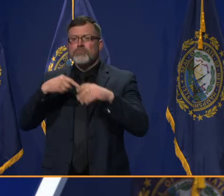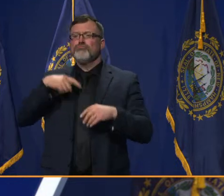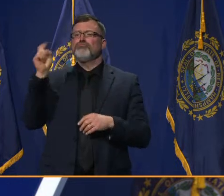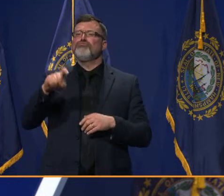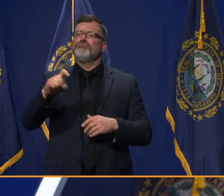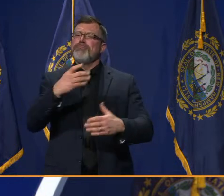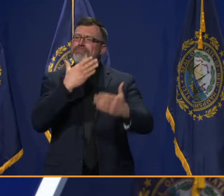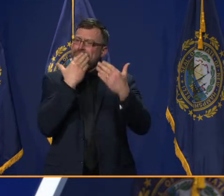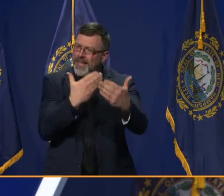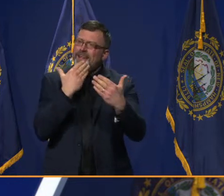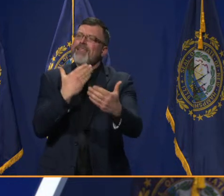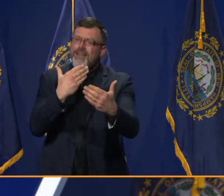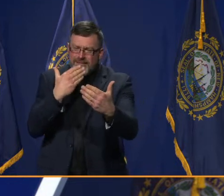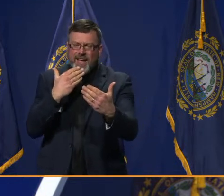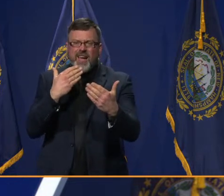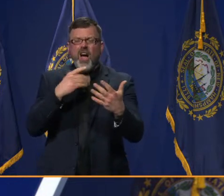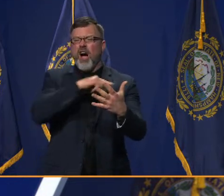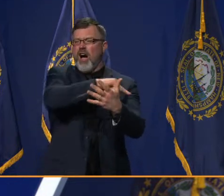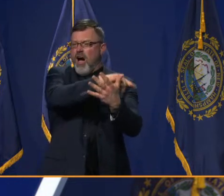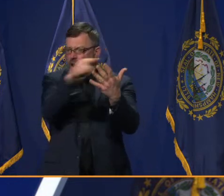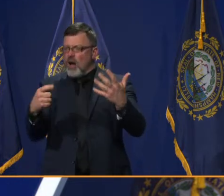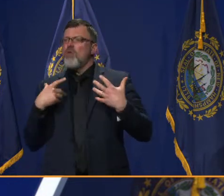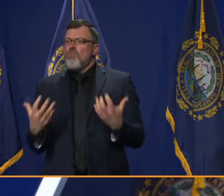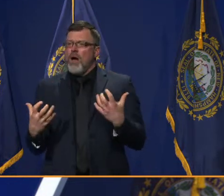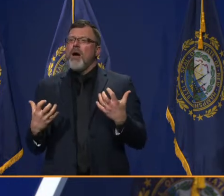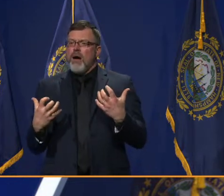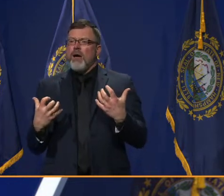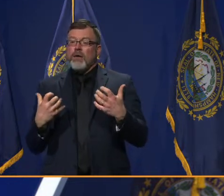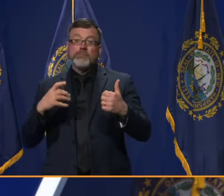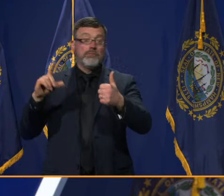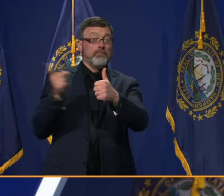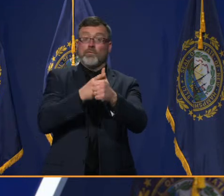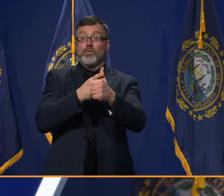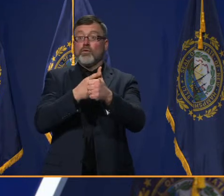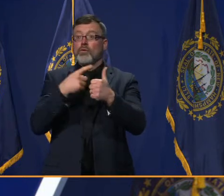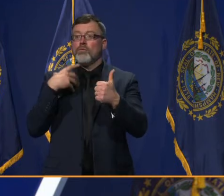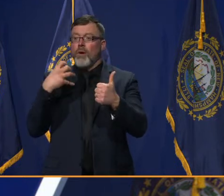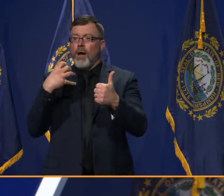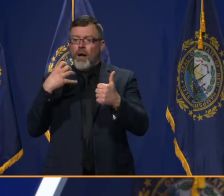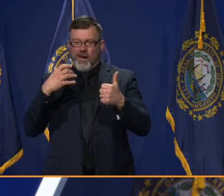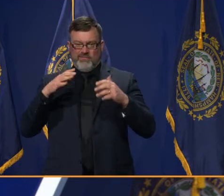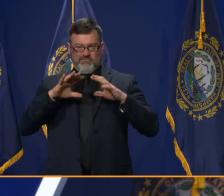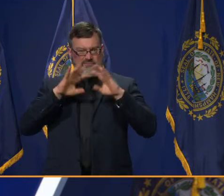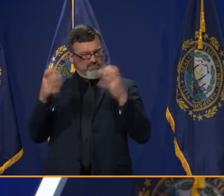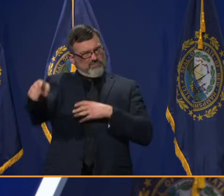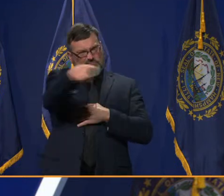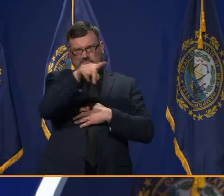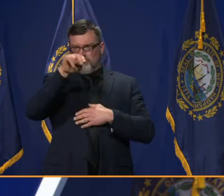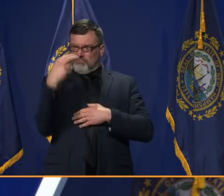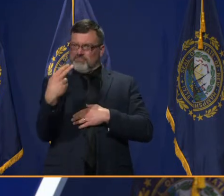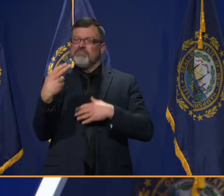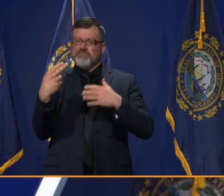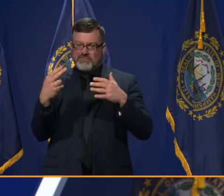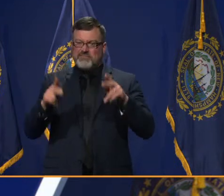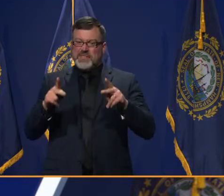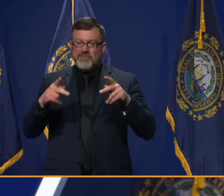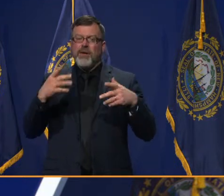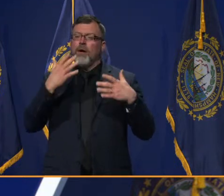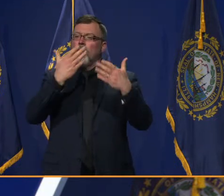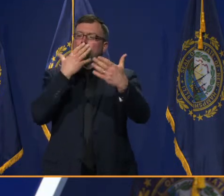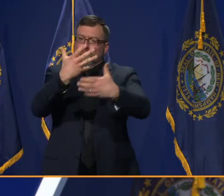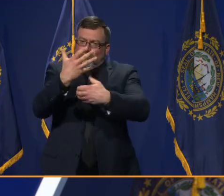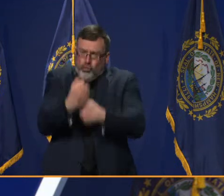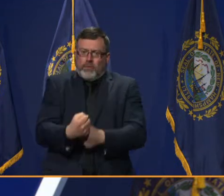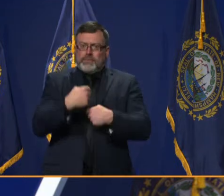tonight. I want to begin by first saying thank you to the people in New Hampshire for placing your trust in me to serve another term as your governor. It's